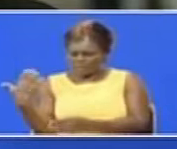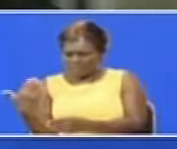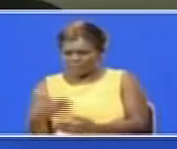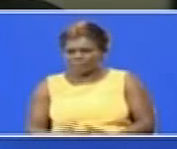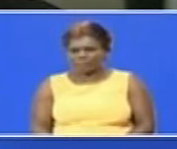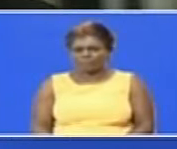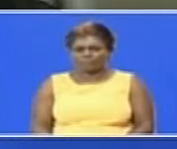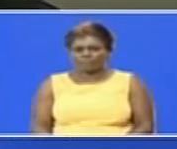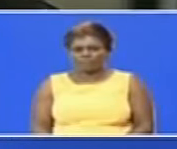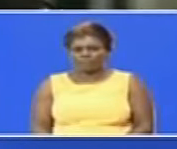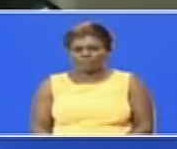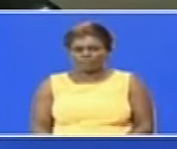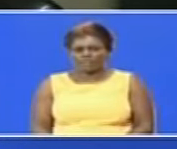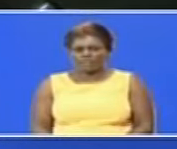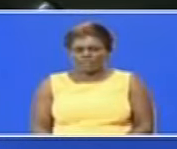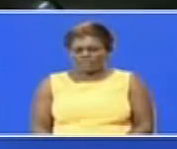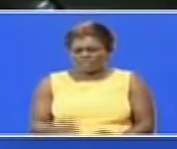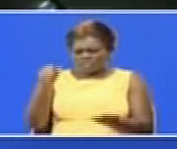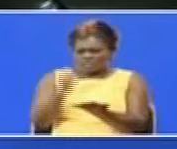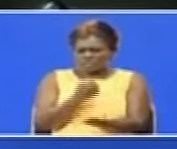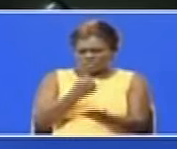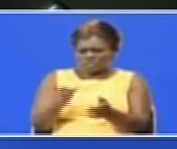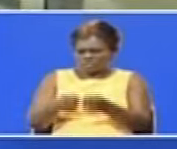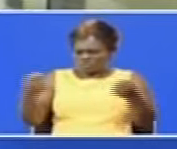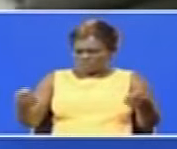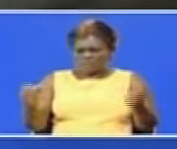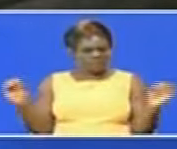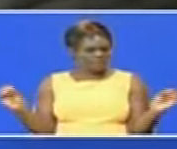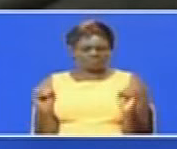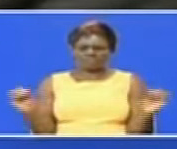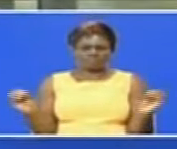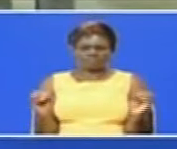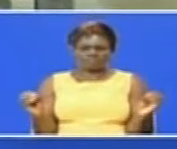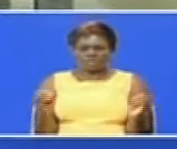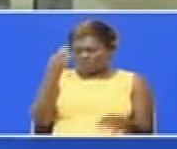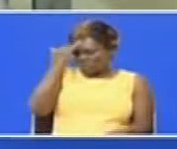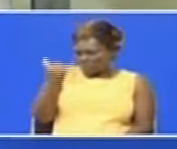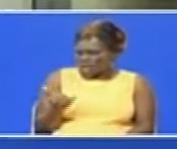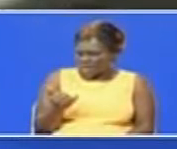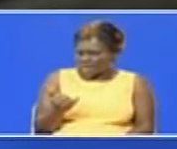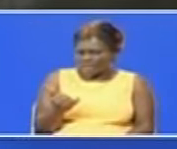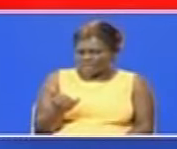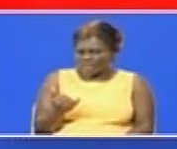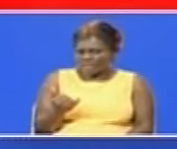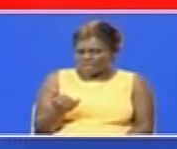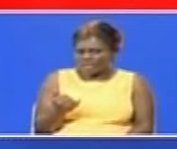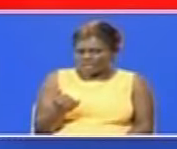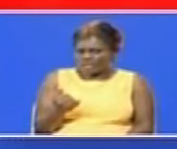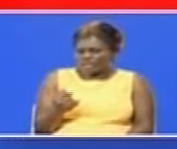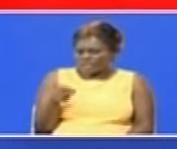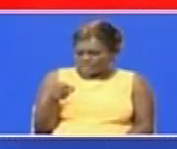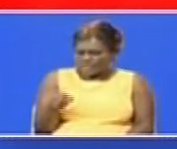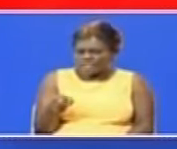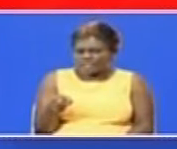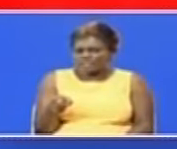products. Newspapers we don't use that much, unfortunately. You know, newspapers, because the ink content is very high. So what it